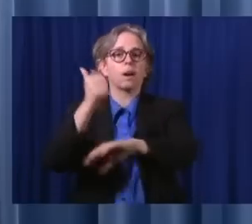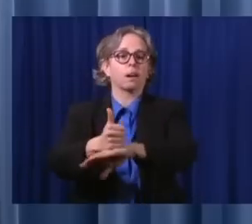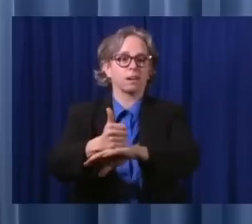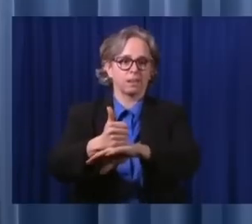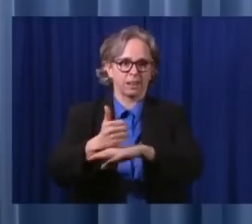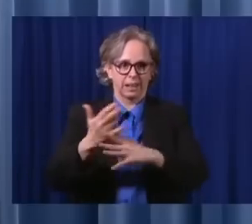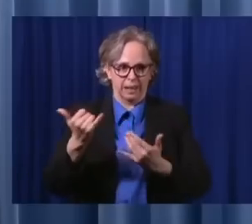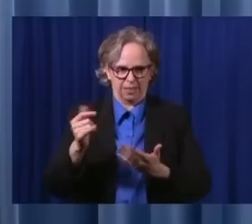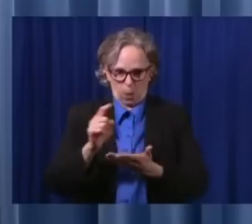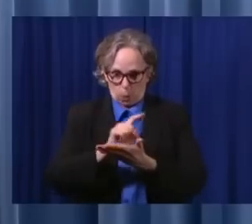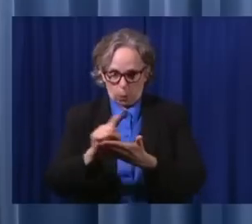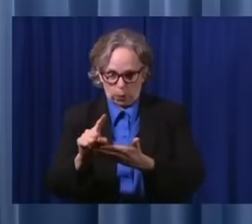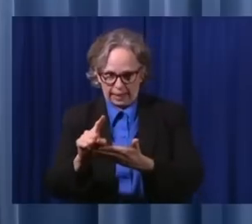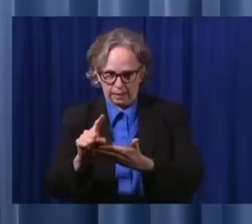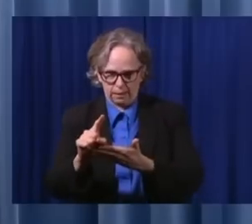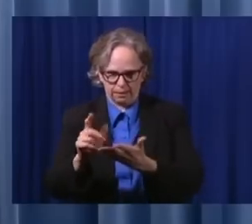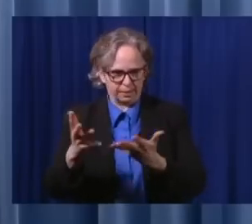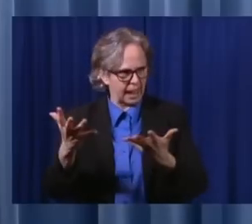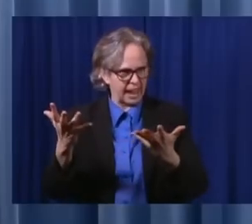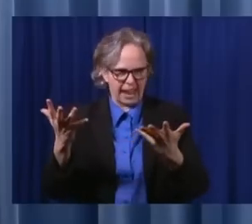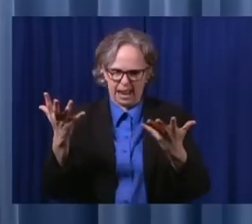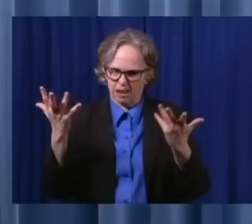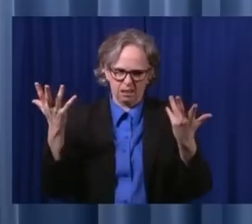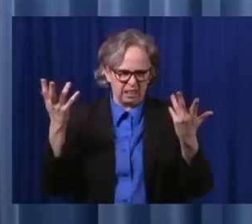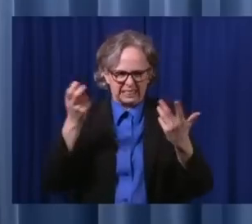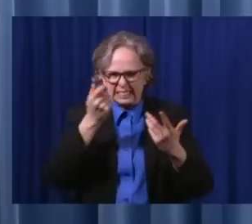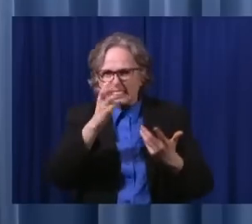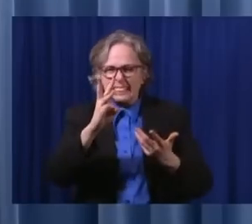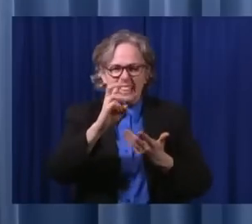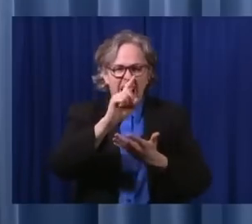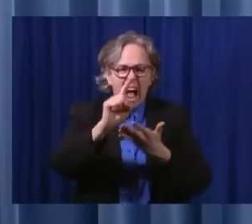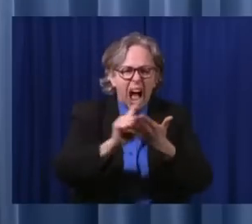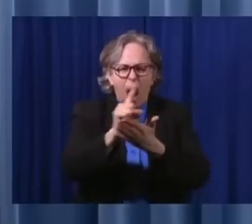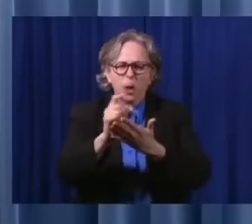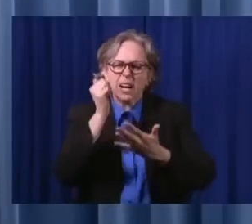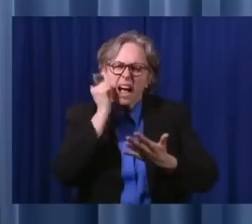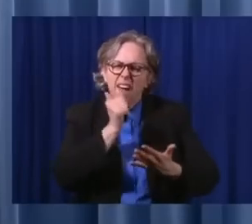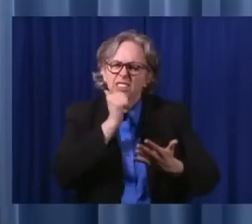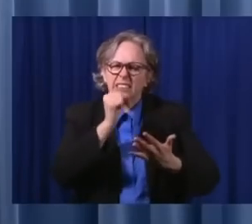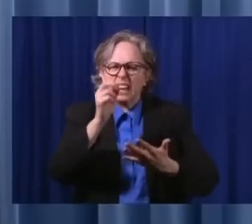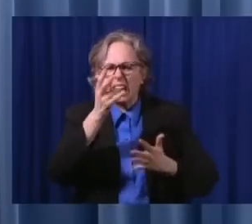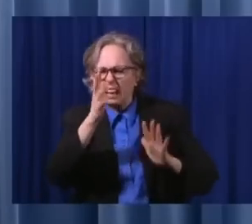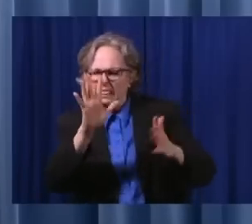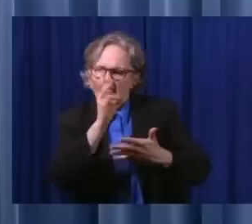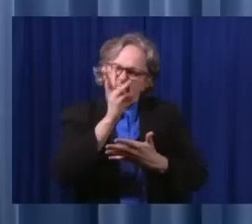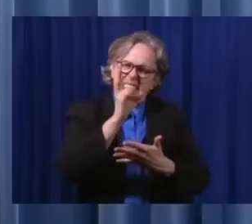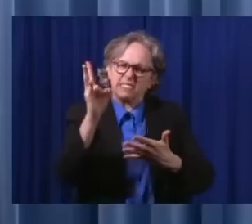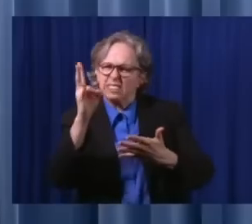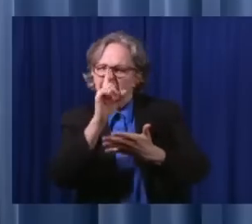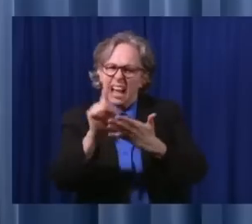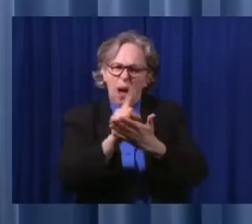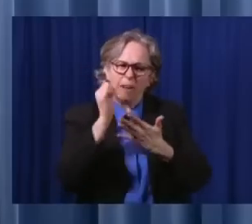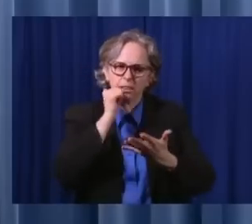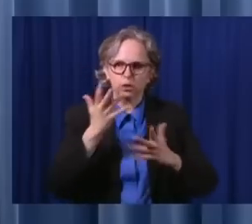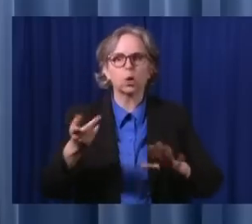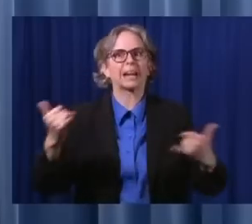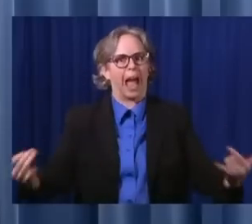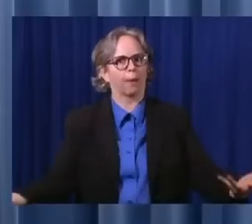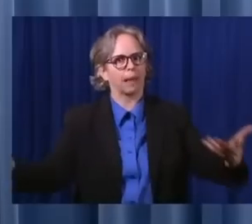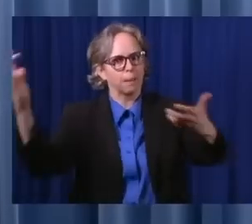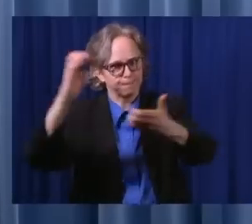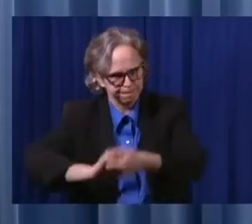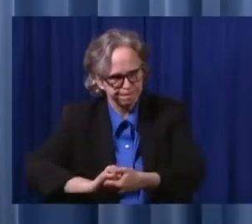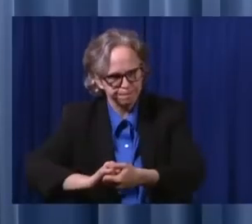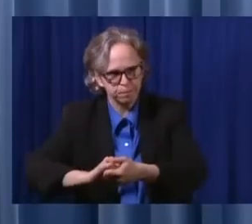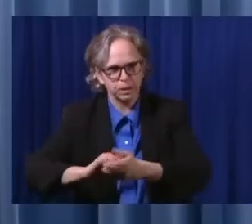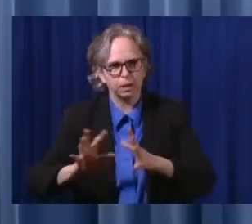16, 17 hours a day. We've asked them to come together to provide a safe outlet for kids